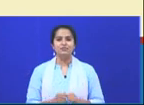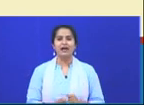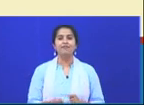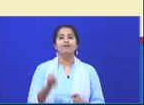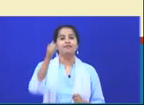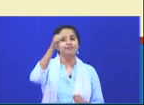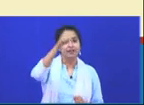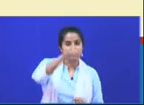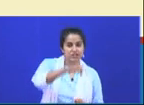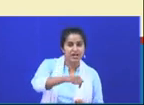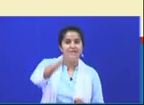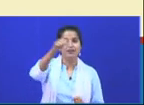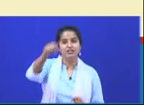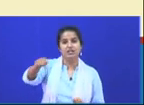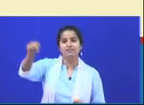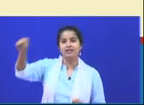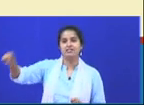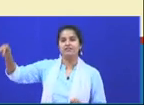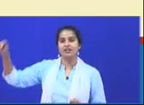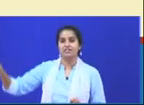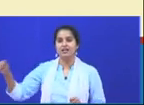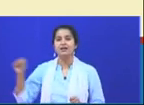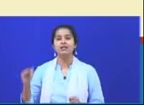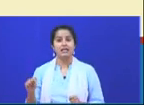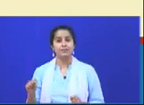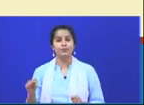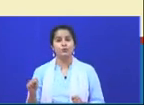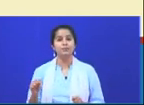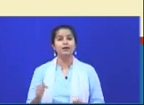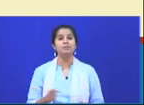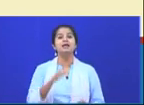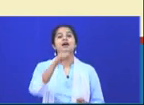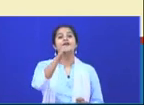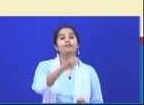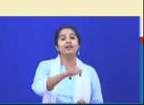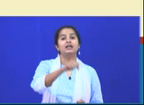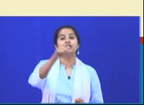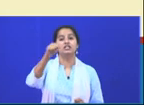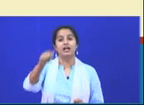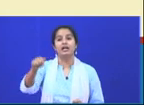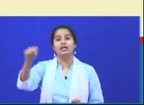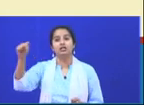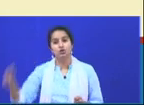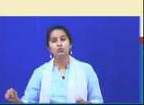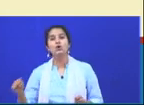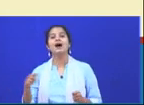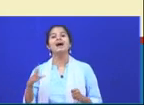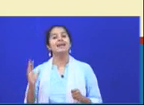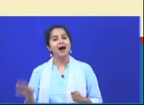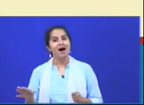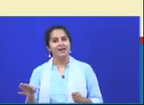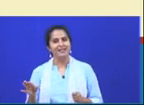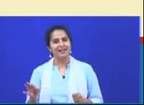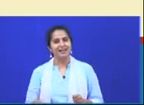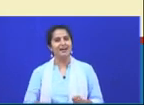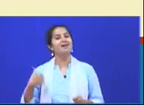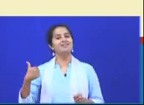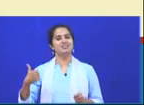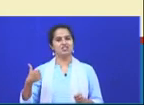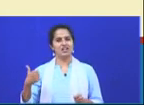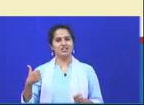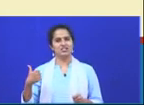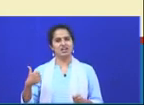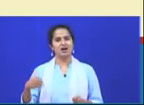this case we have Vrikshe, Vrikshe, Vrikshe, Vrikshe, in the plural becomes Vrikshesu